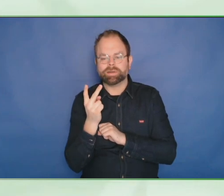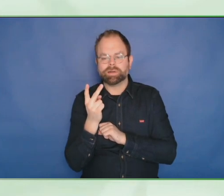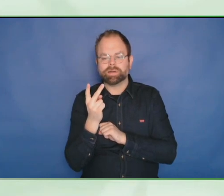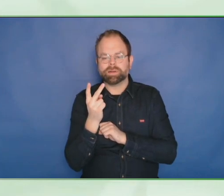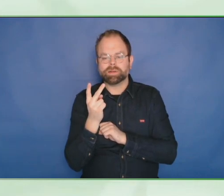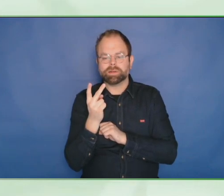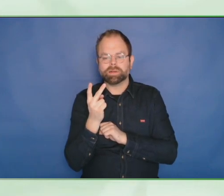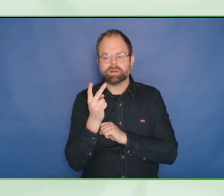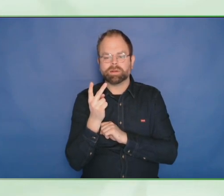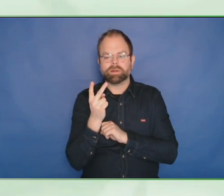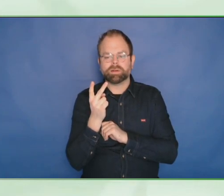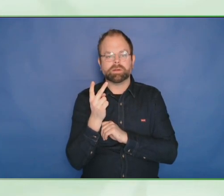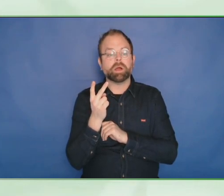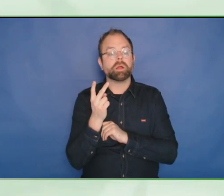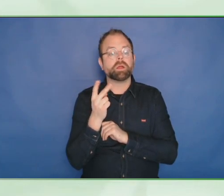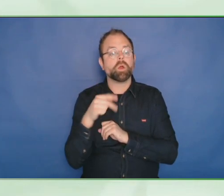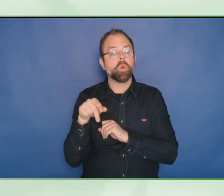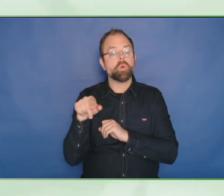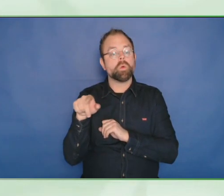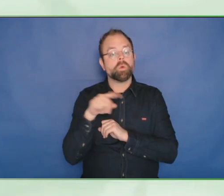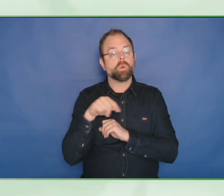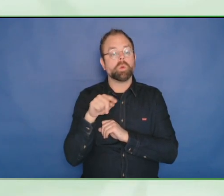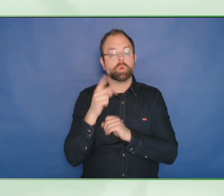to reach their goals.